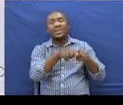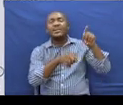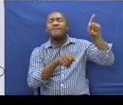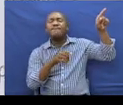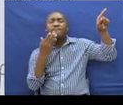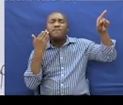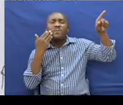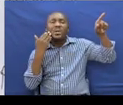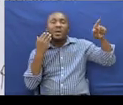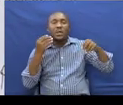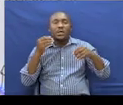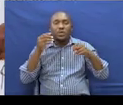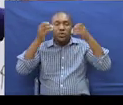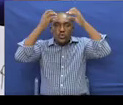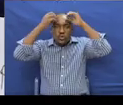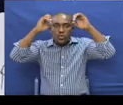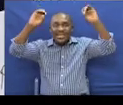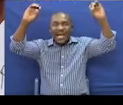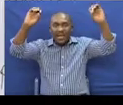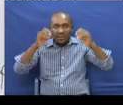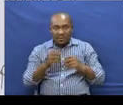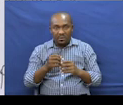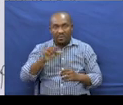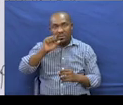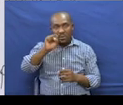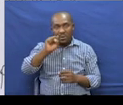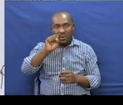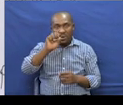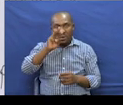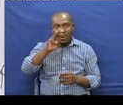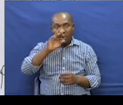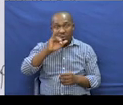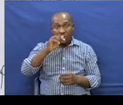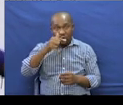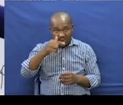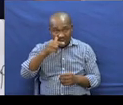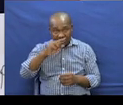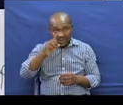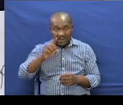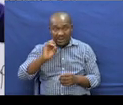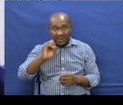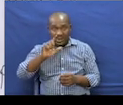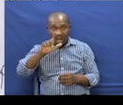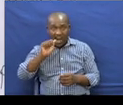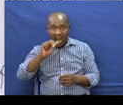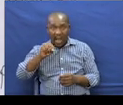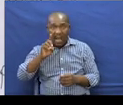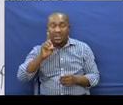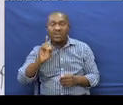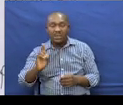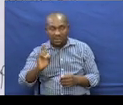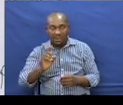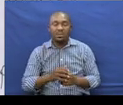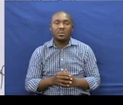is still practicing direct democracy. So the direct democracy is a system